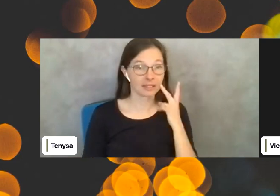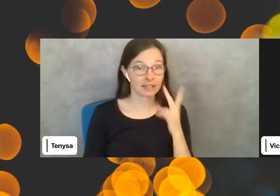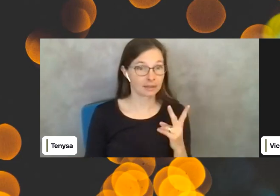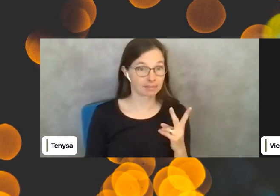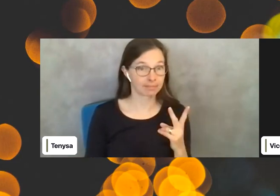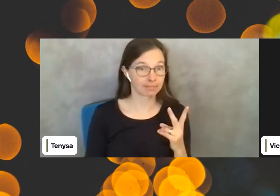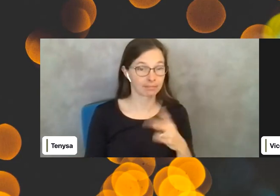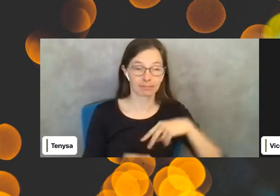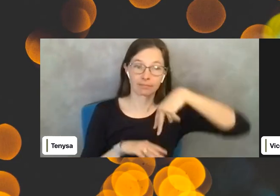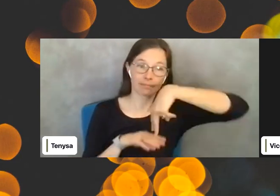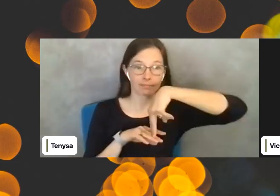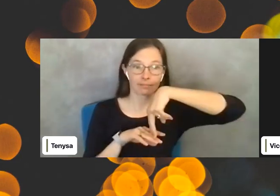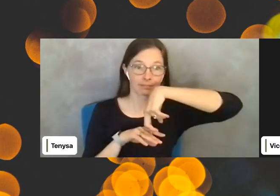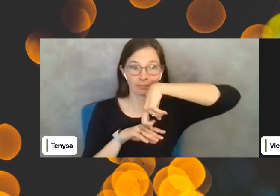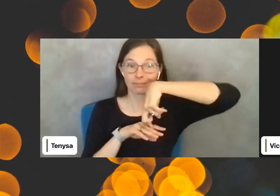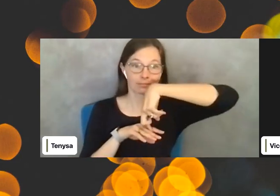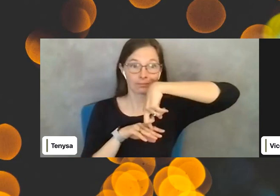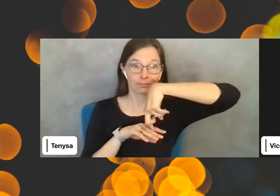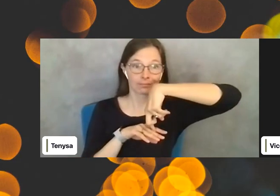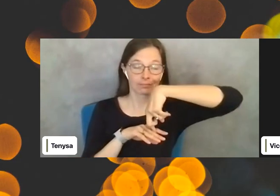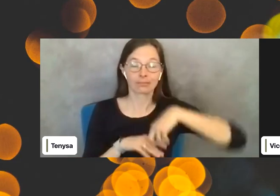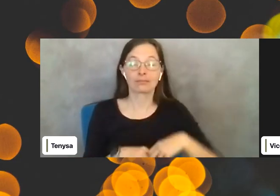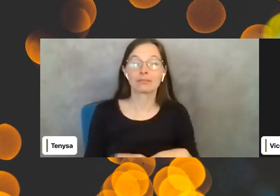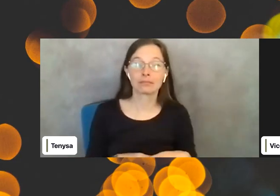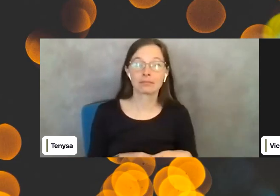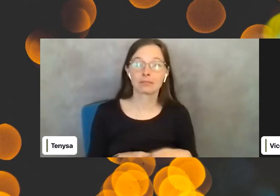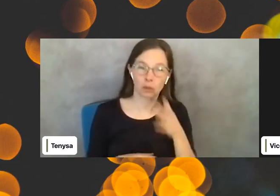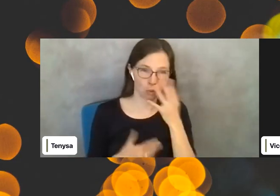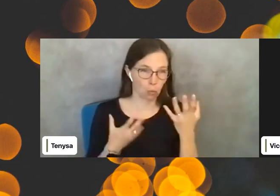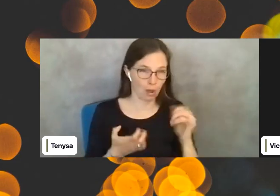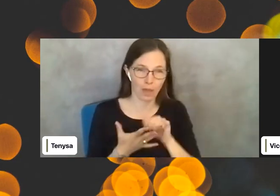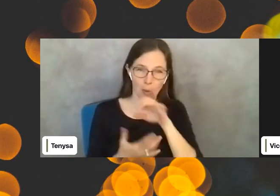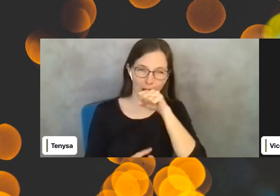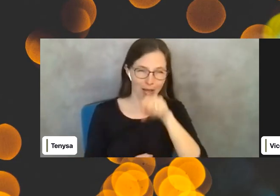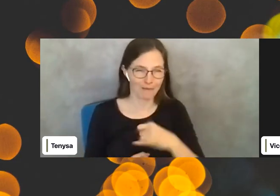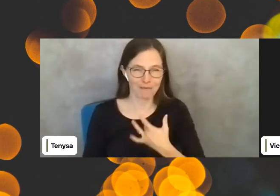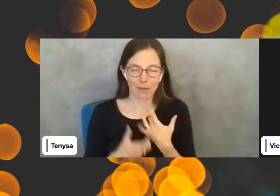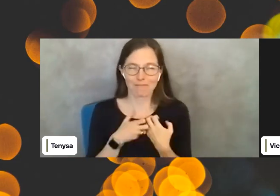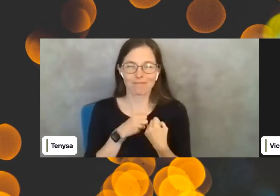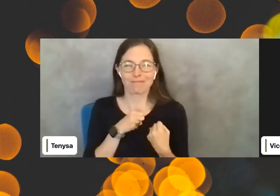nice and stretched. You're going to want this. You're going to love this.